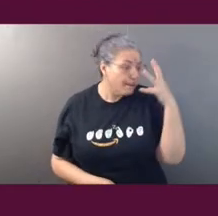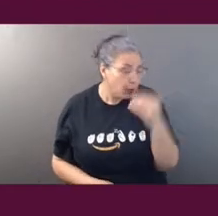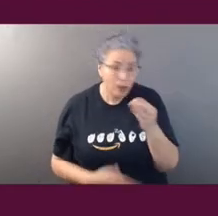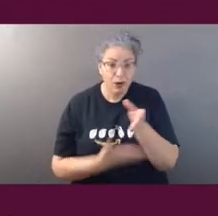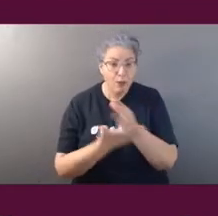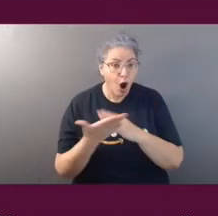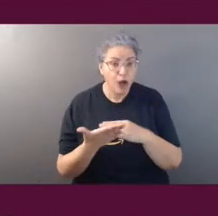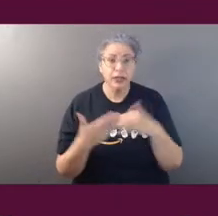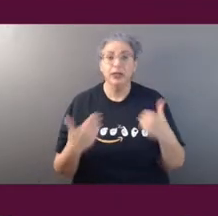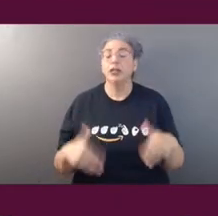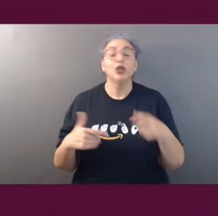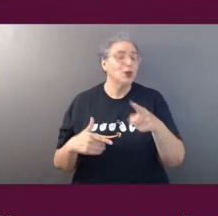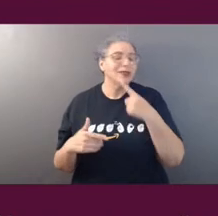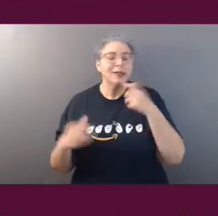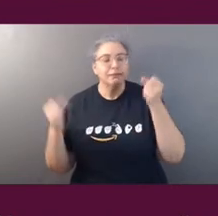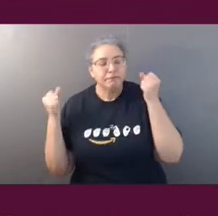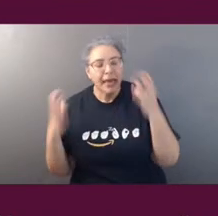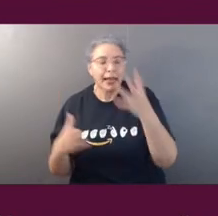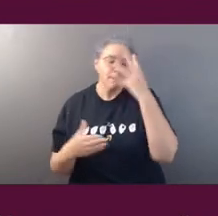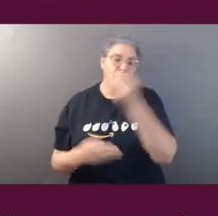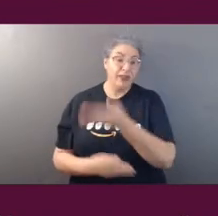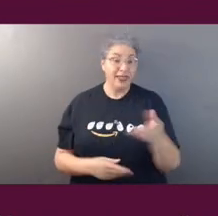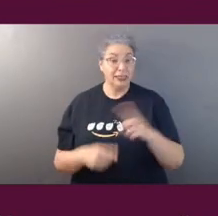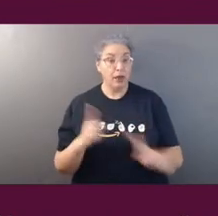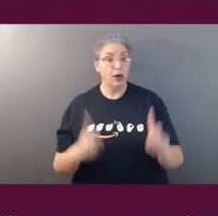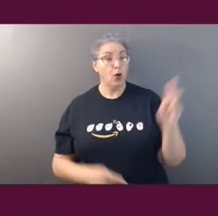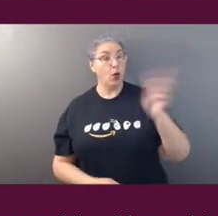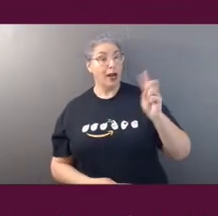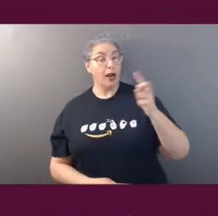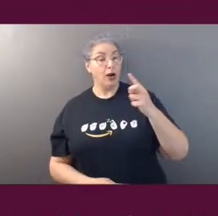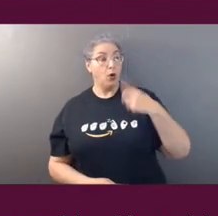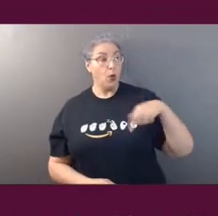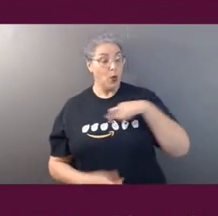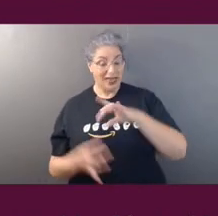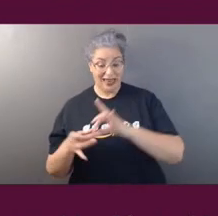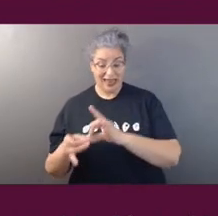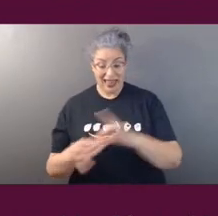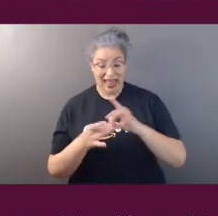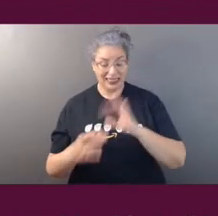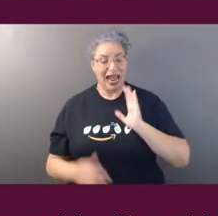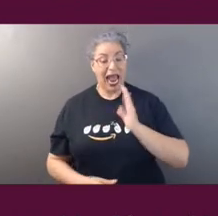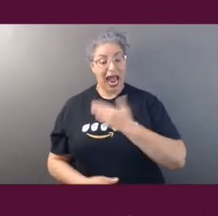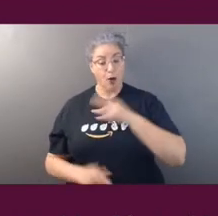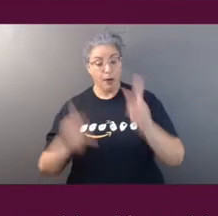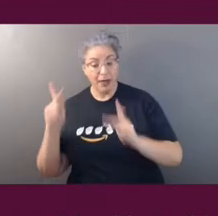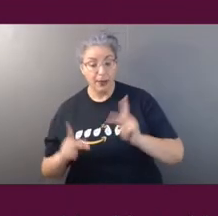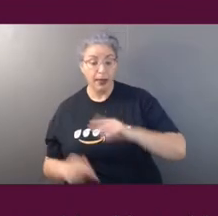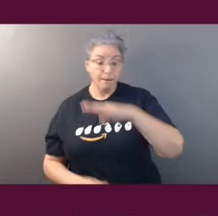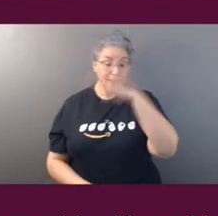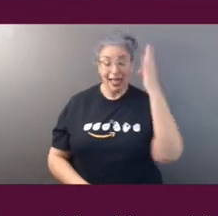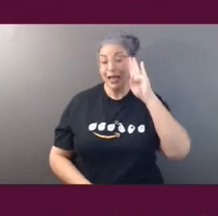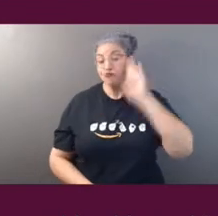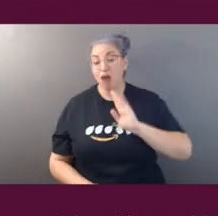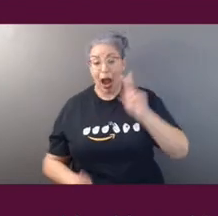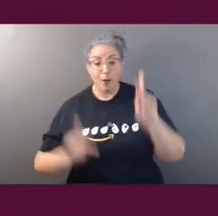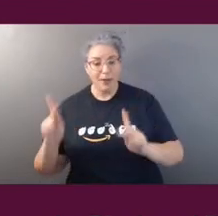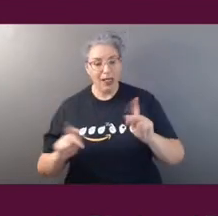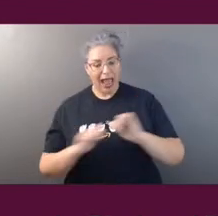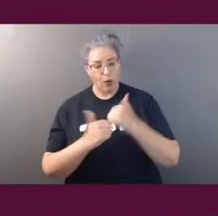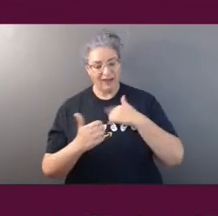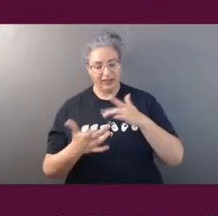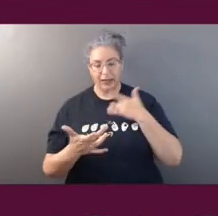In the beautiful part about what you said so many beautiful things, but where we connect our people, Black and brown people, is